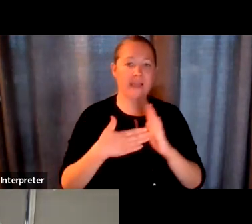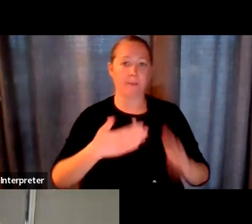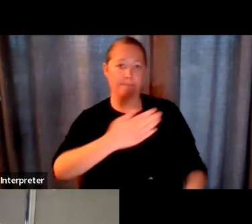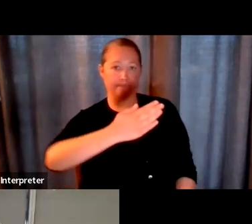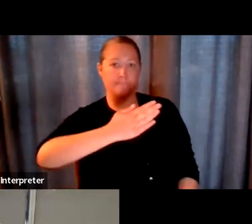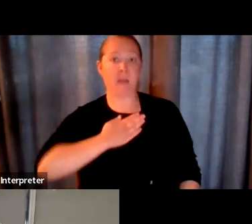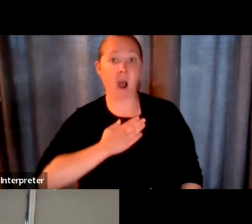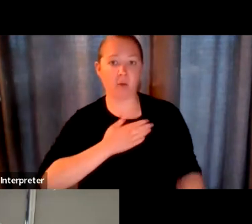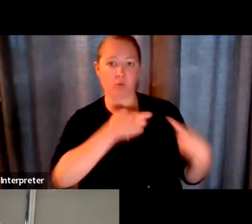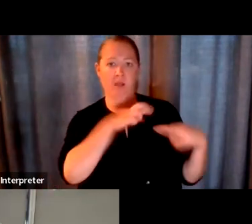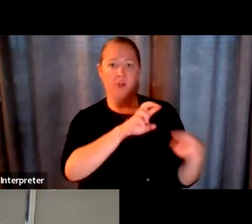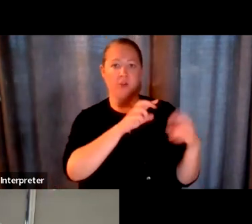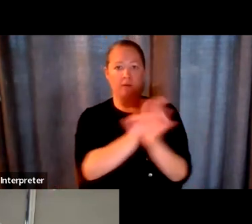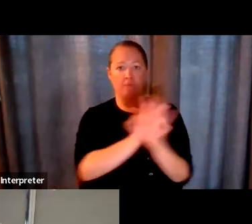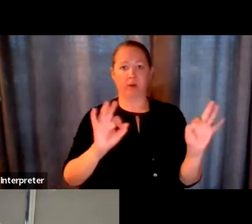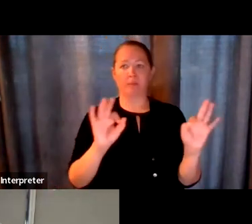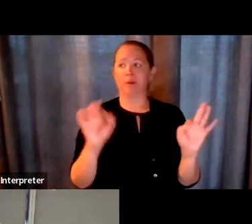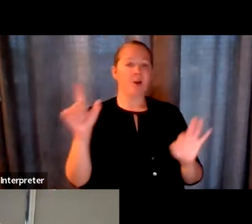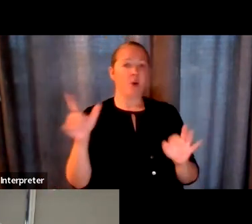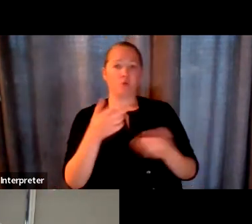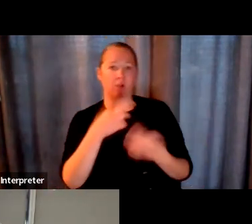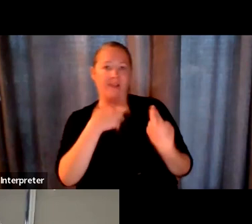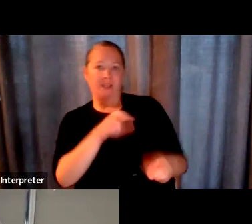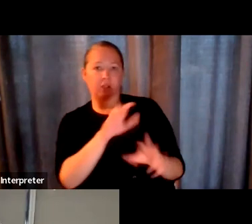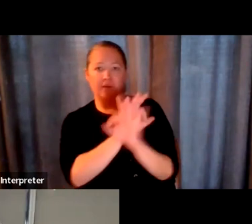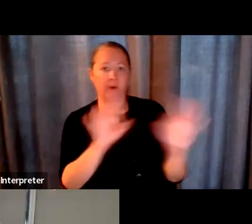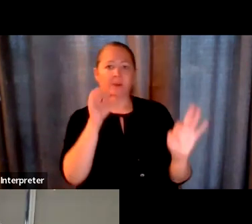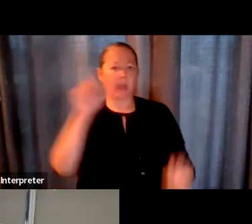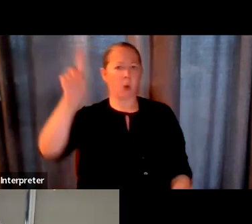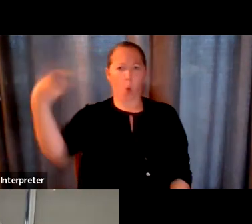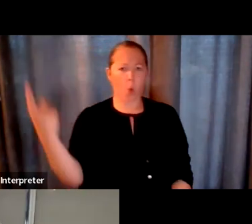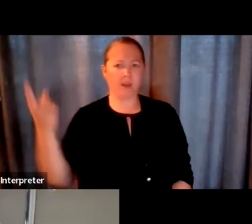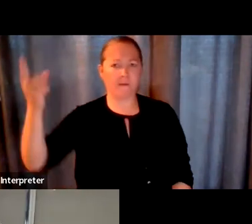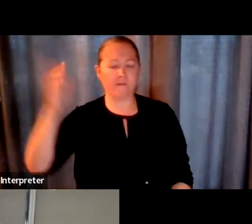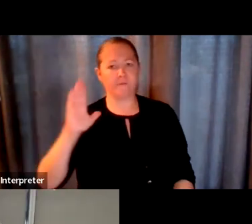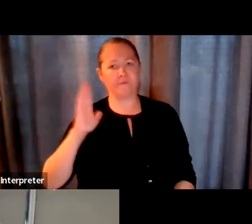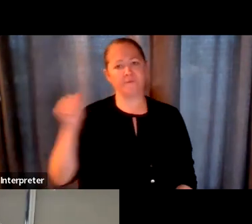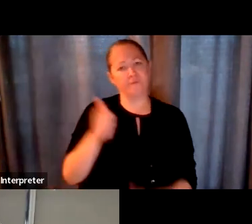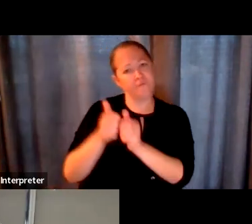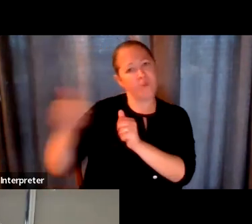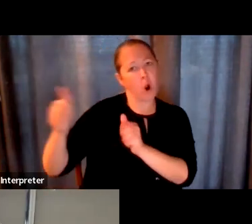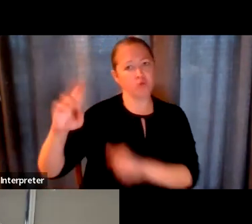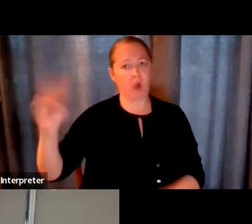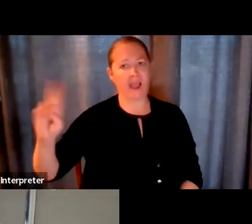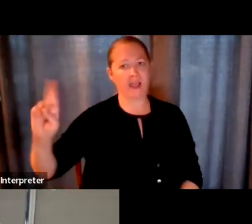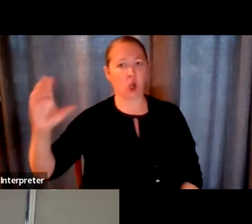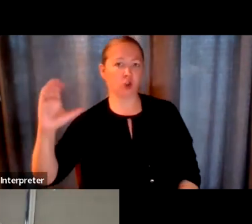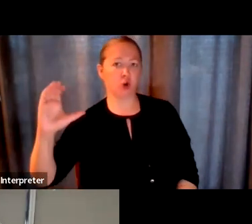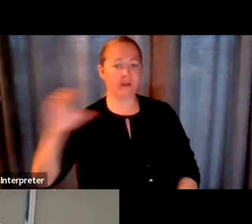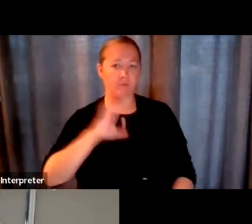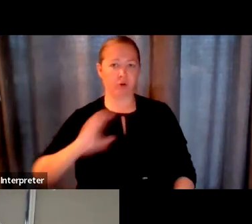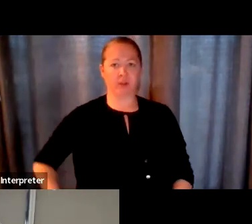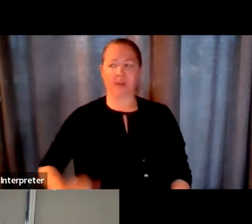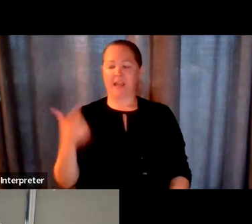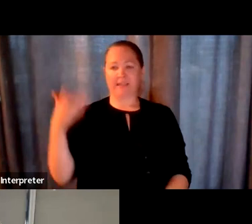freedom does not just belong to the far-right conservative Christian who says it's against